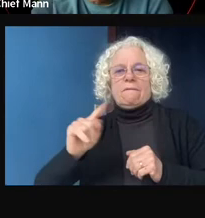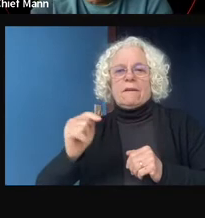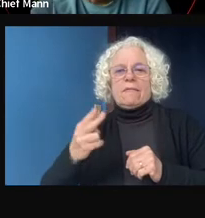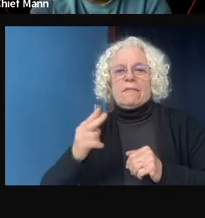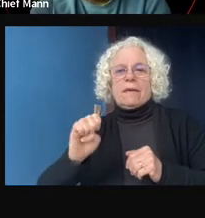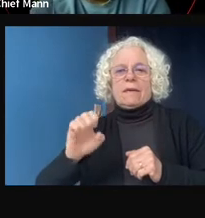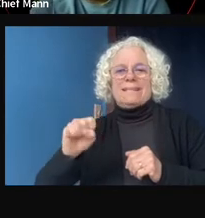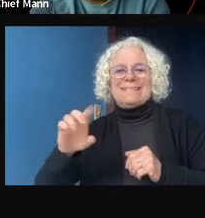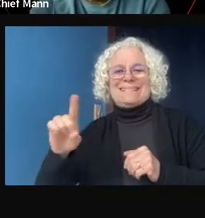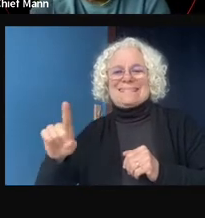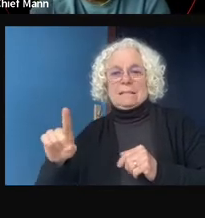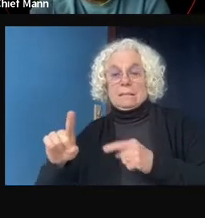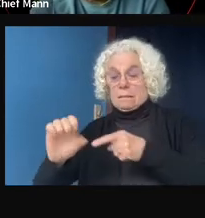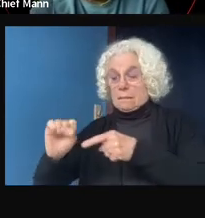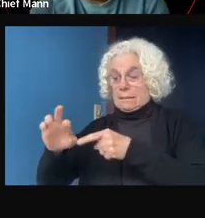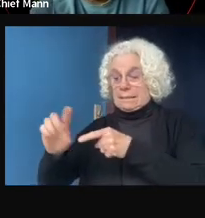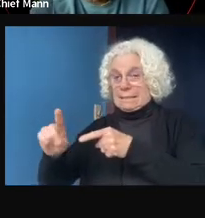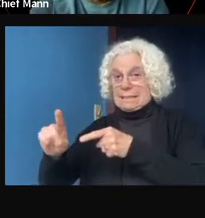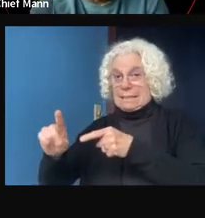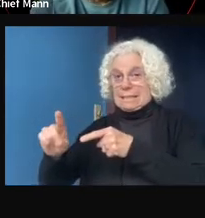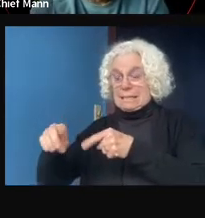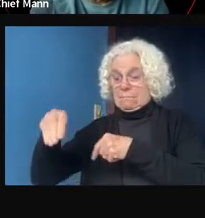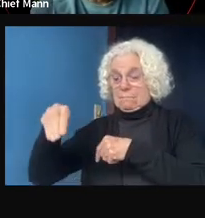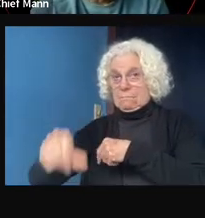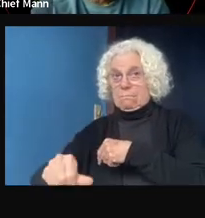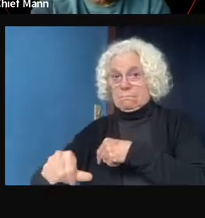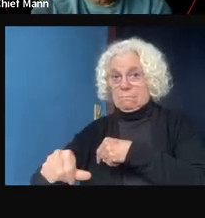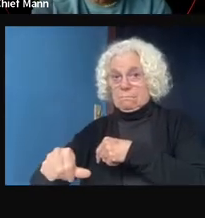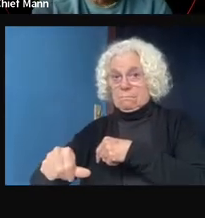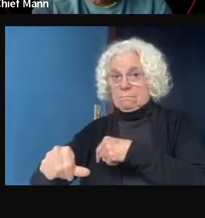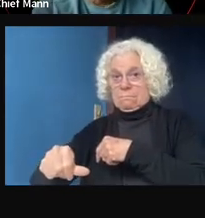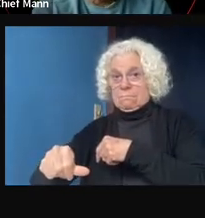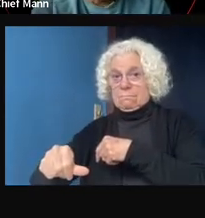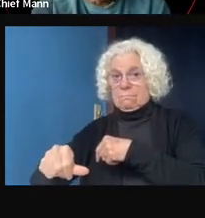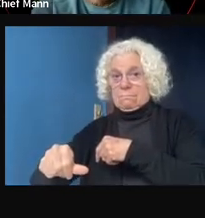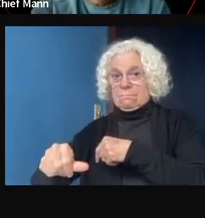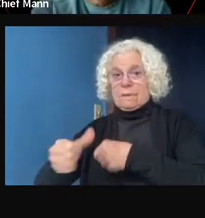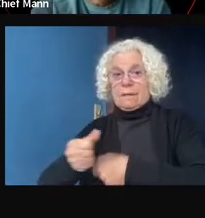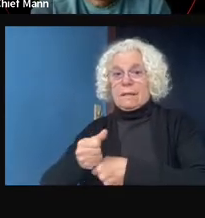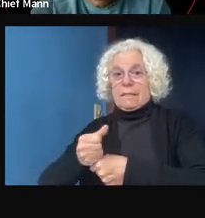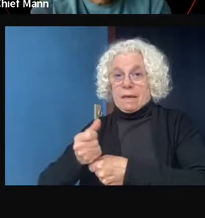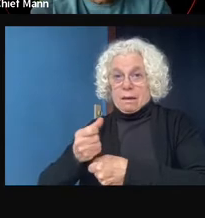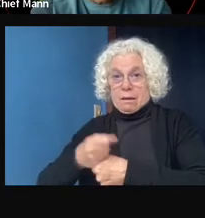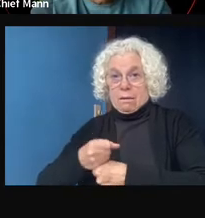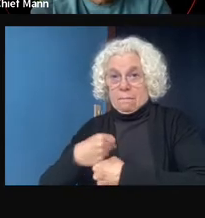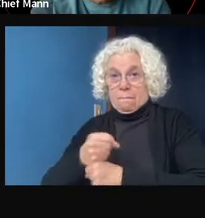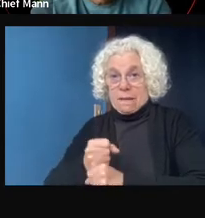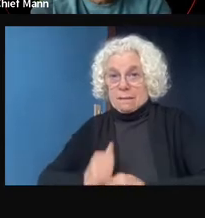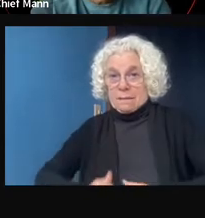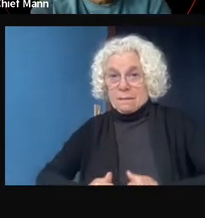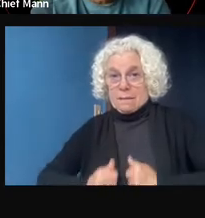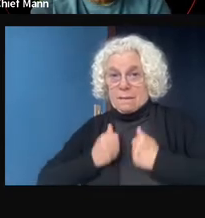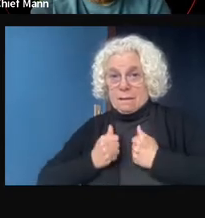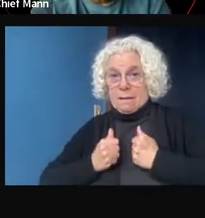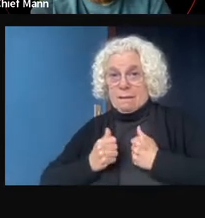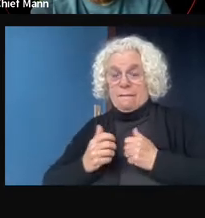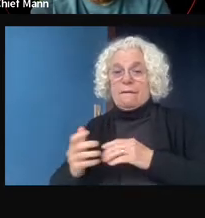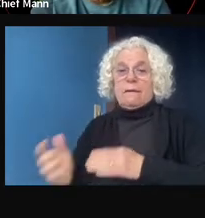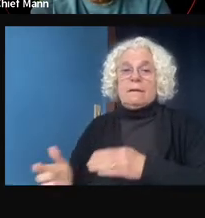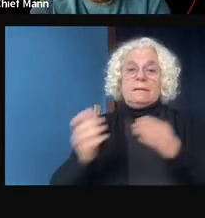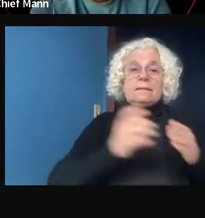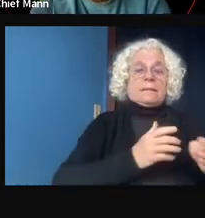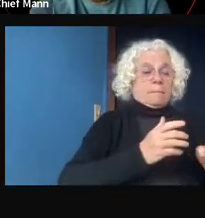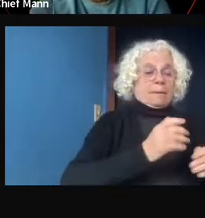seed is alive. It is the same as a seed in a woman. And then that seed, you